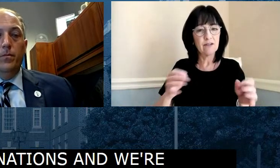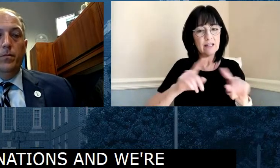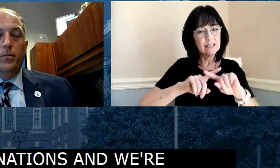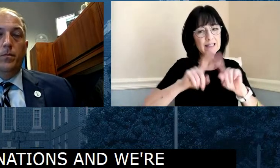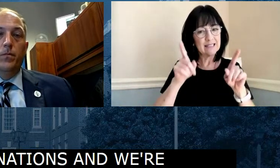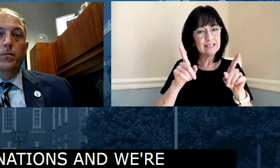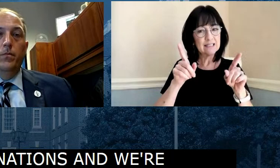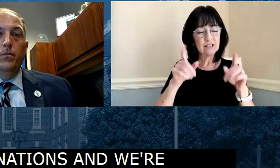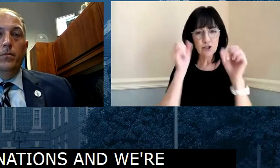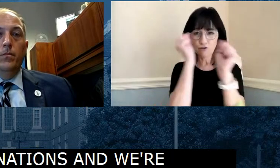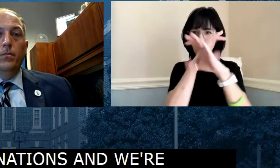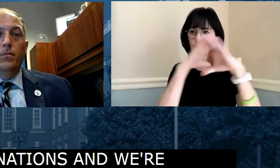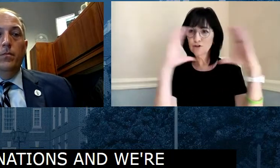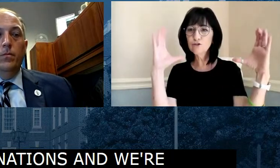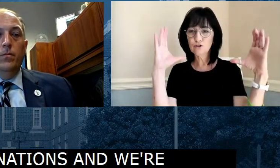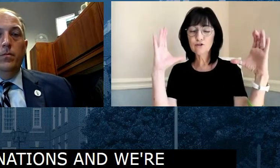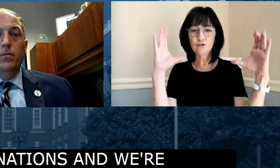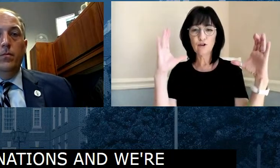to both of those